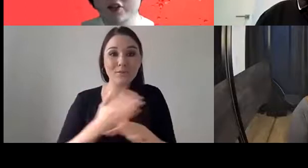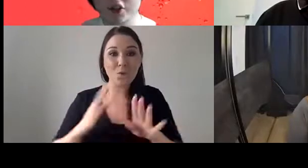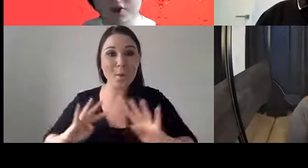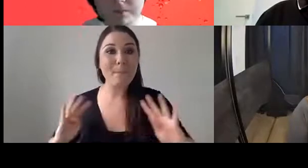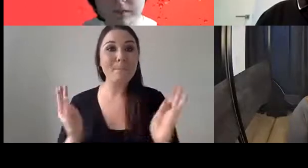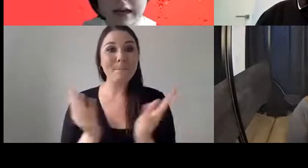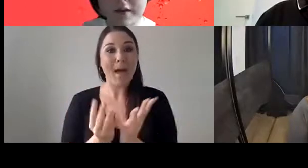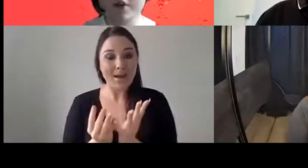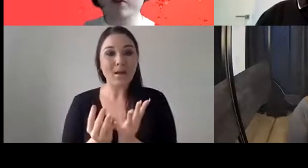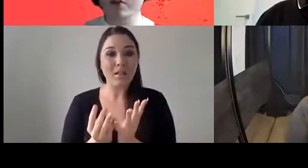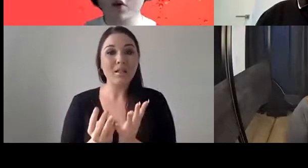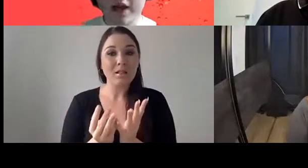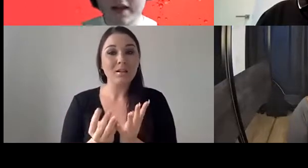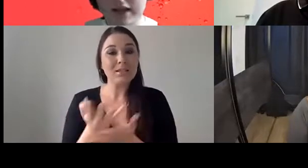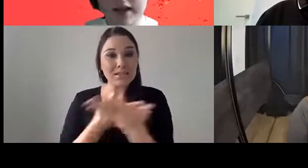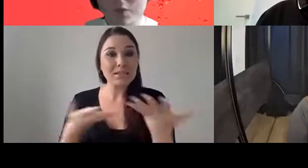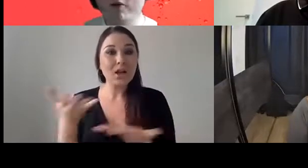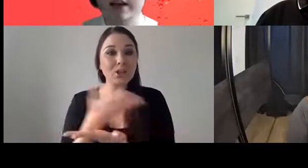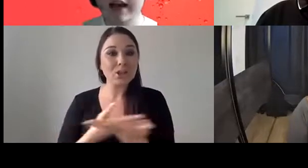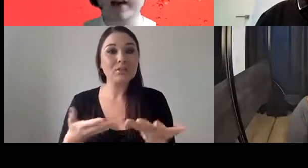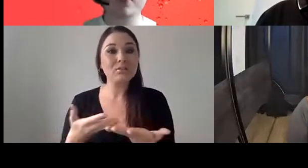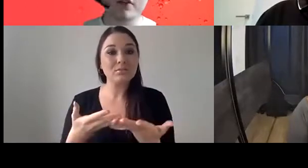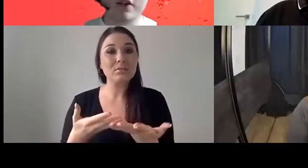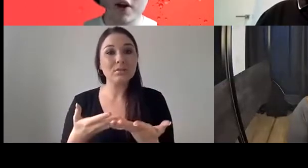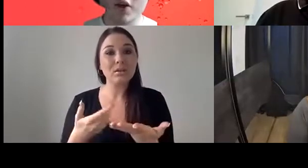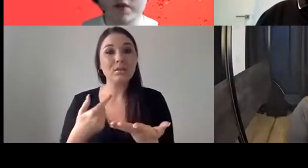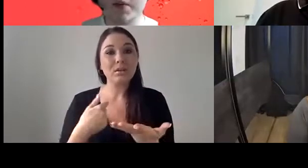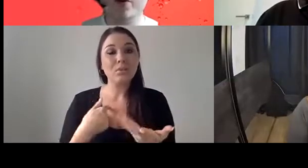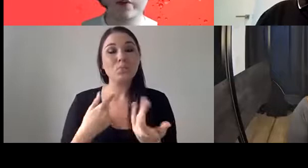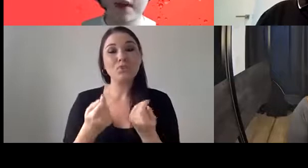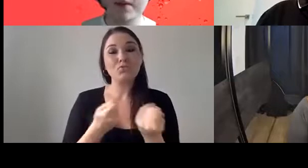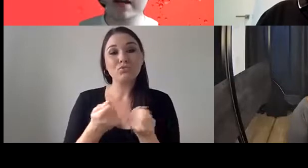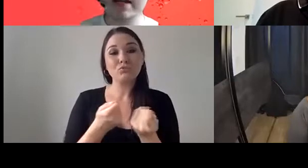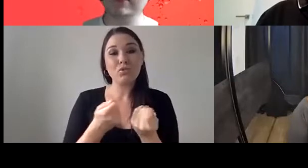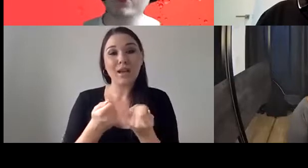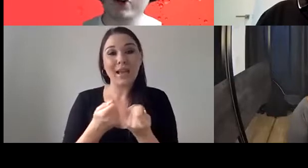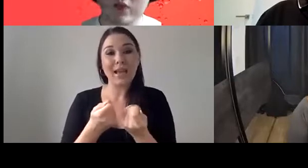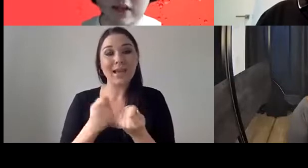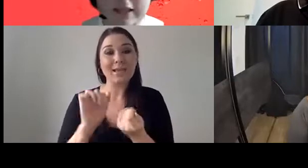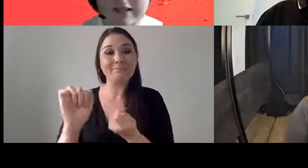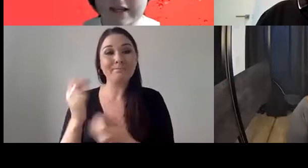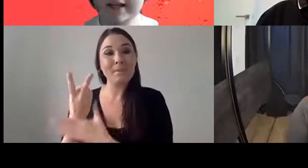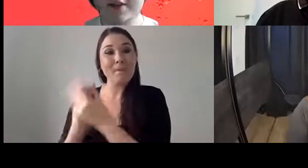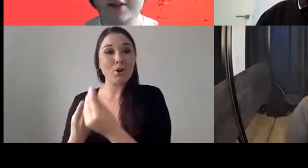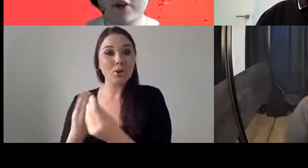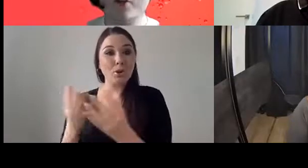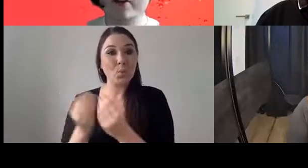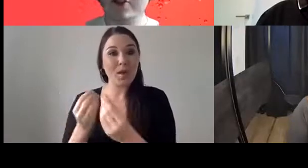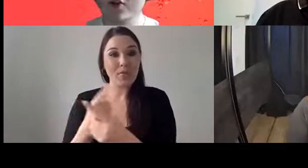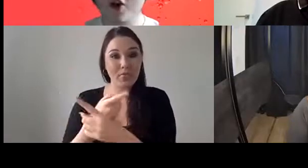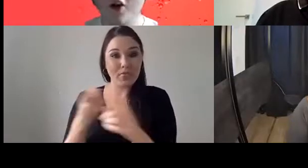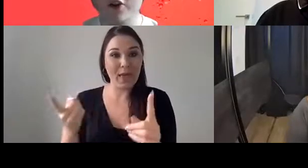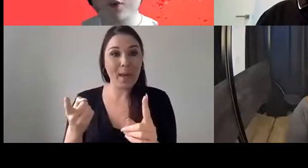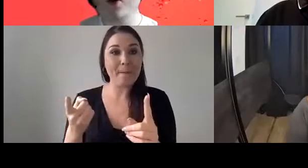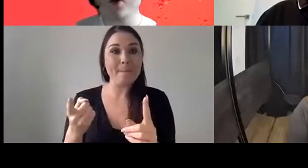Code Institute. And for those that are not aware, we're running a hackathon as well that's partnered with them in conjunction with this. So Code